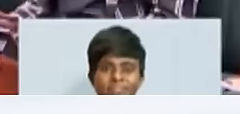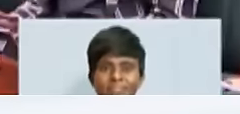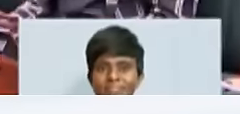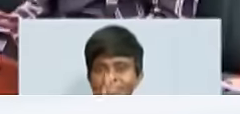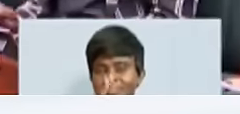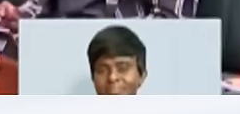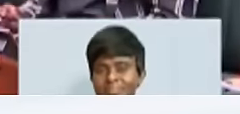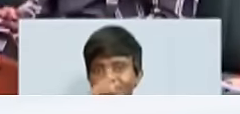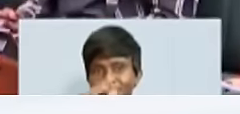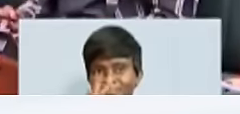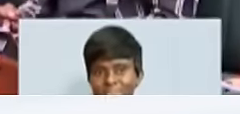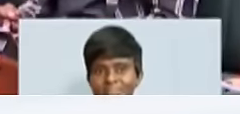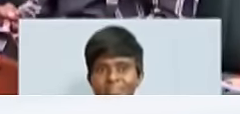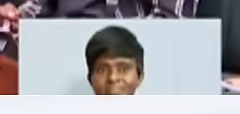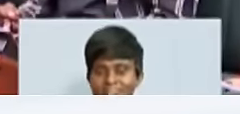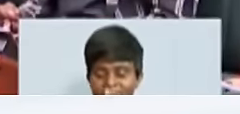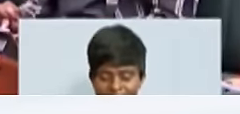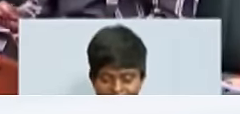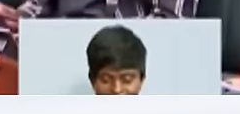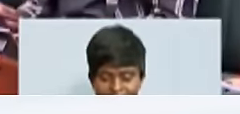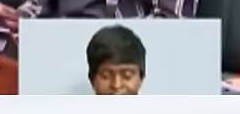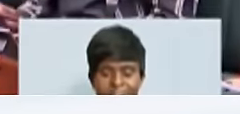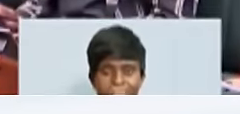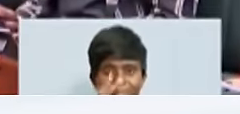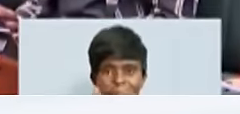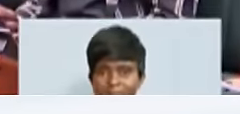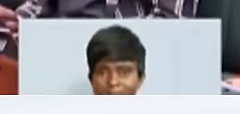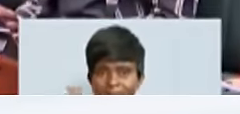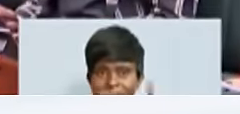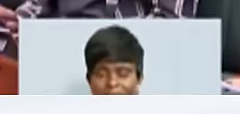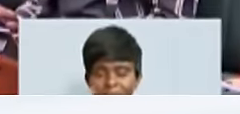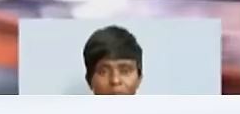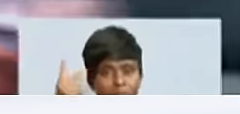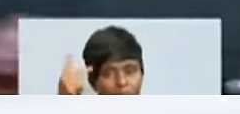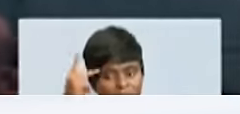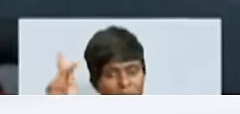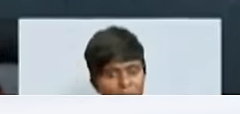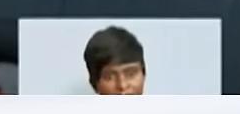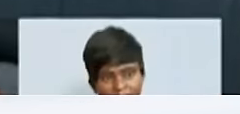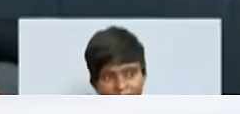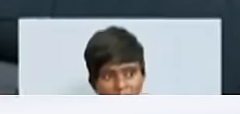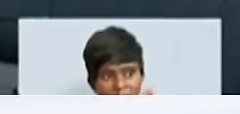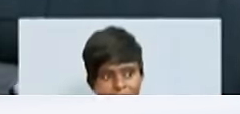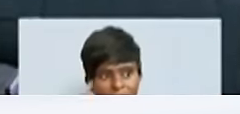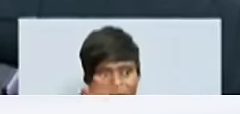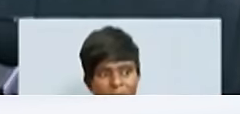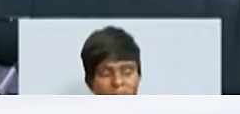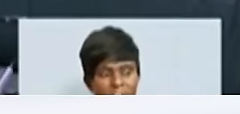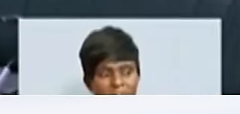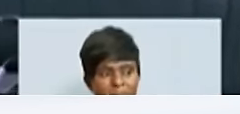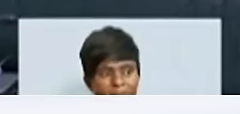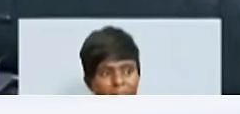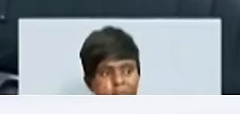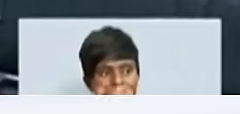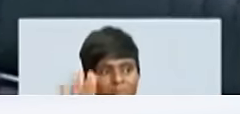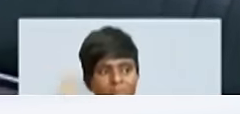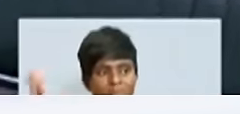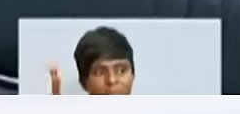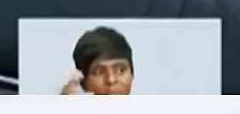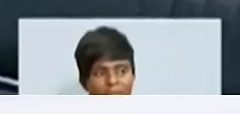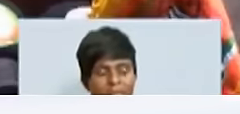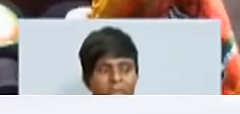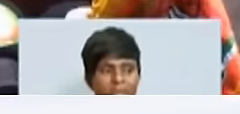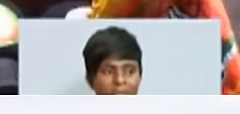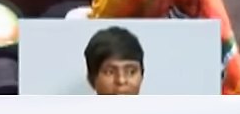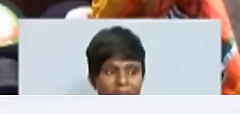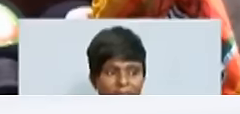Madam Speaker, it was gratifying to see members of opposing political parties freely mingling during their campaigns, including